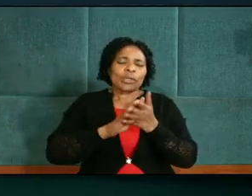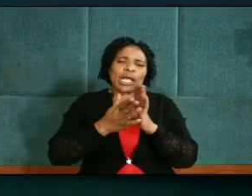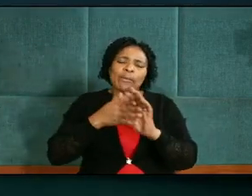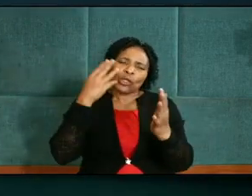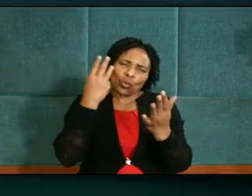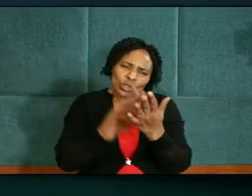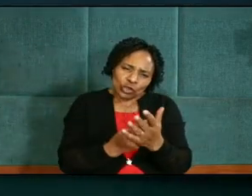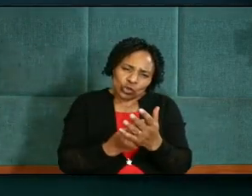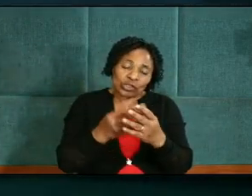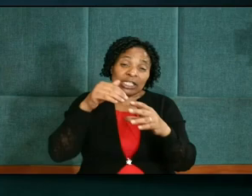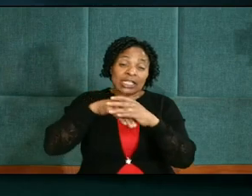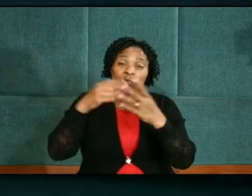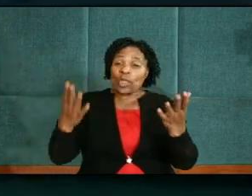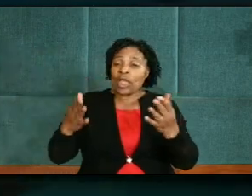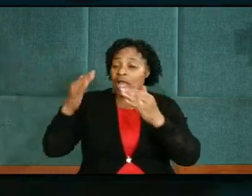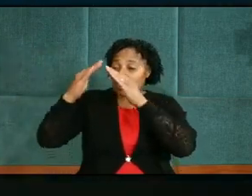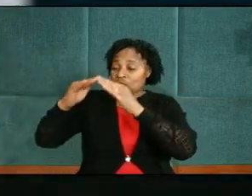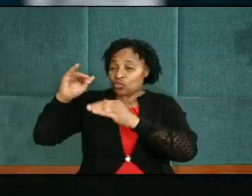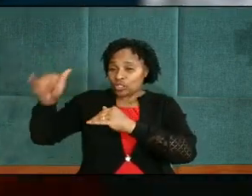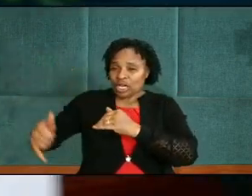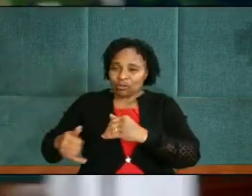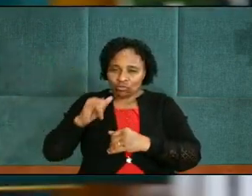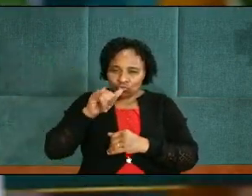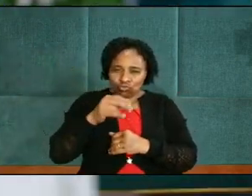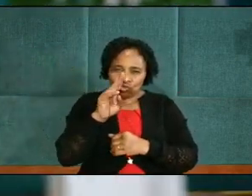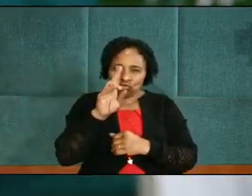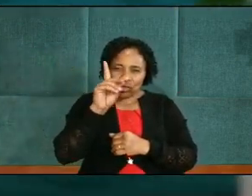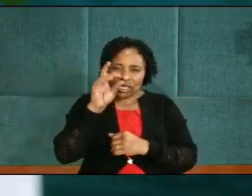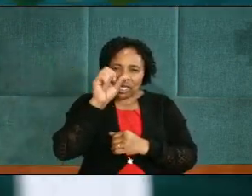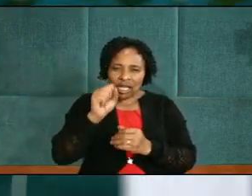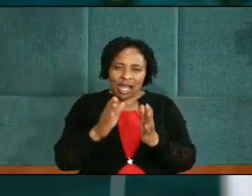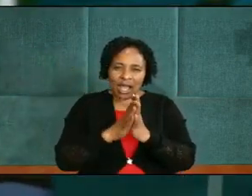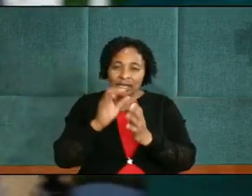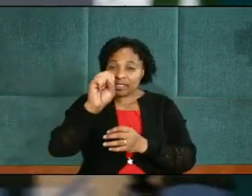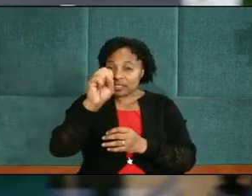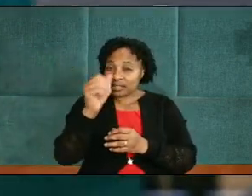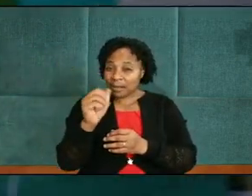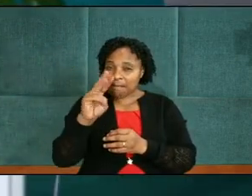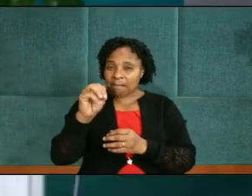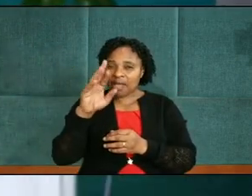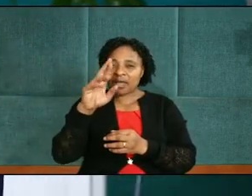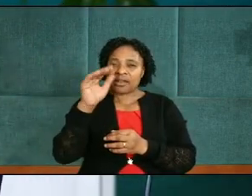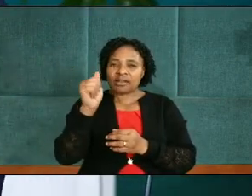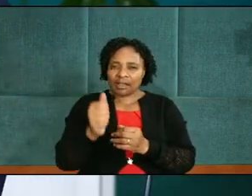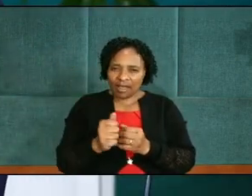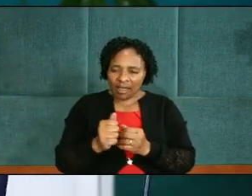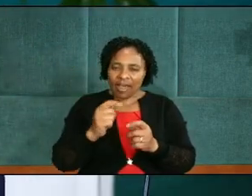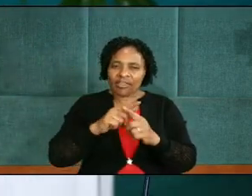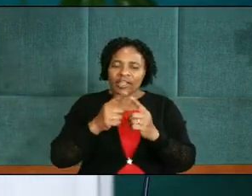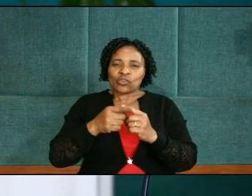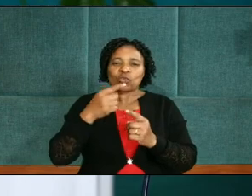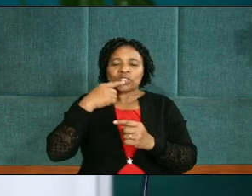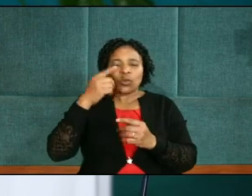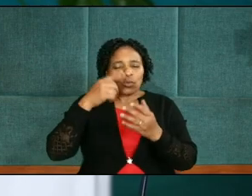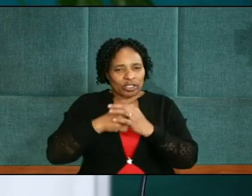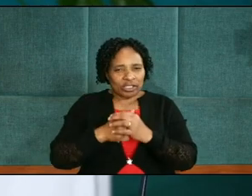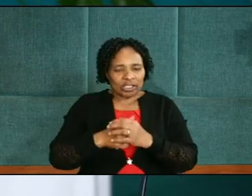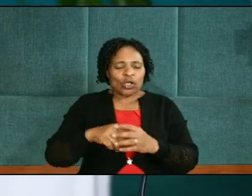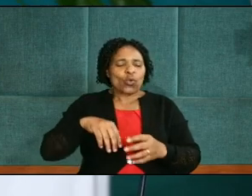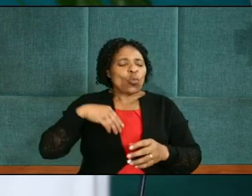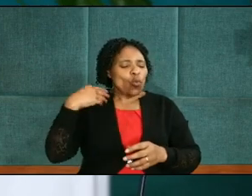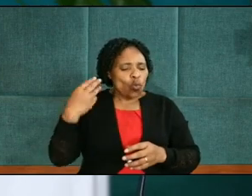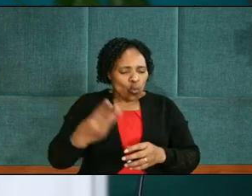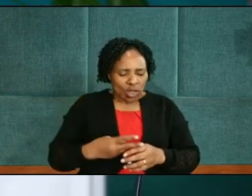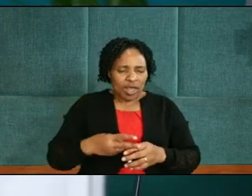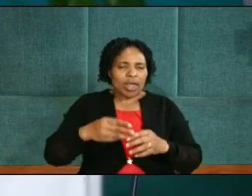in Jerusalem and in Judea, Samaria, and other parts of the world. Then it became clear to me that we will